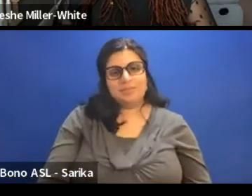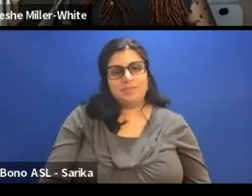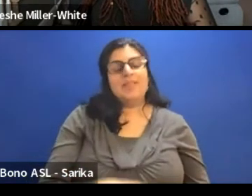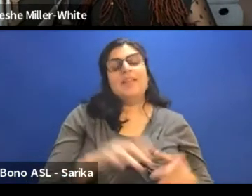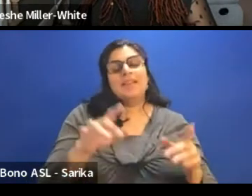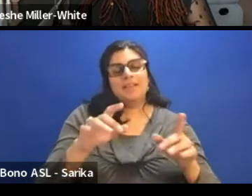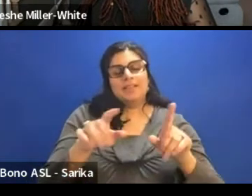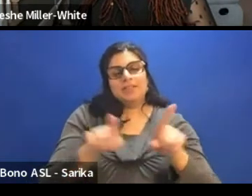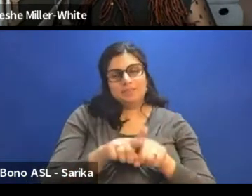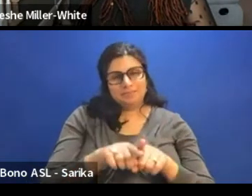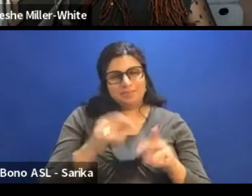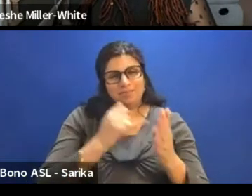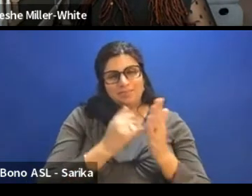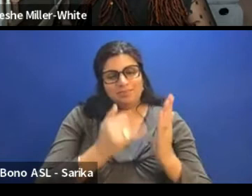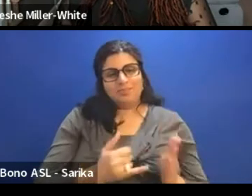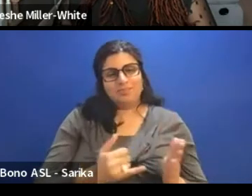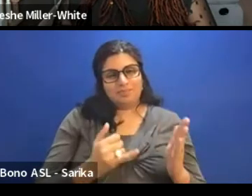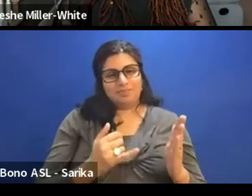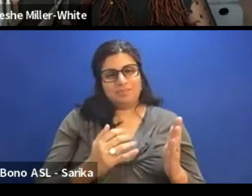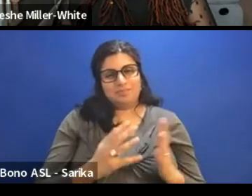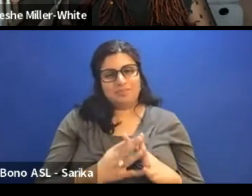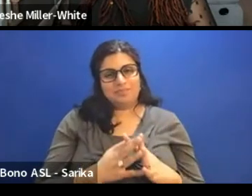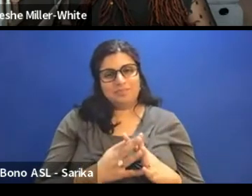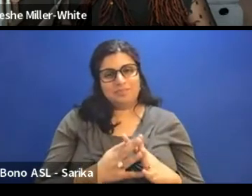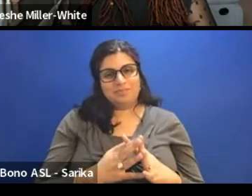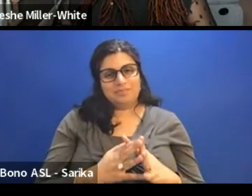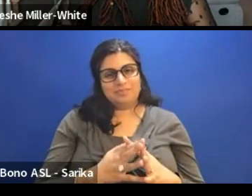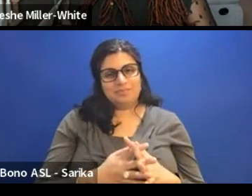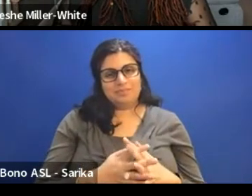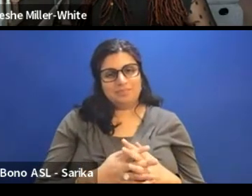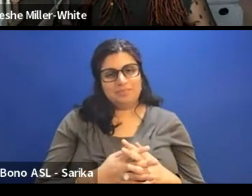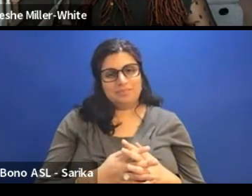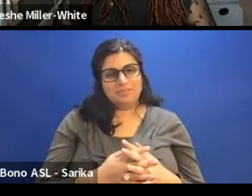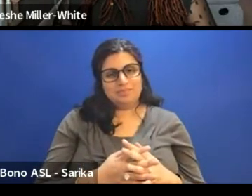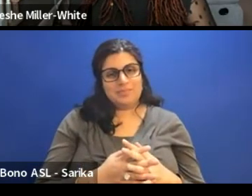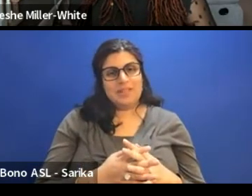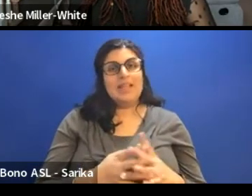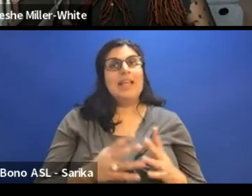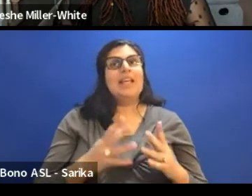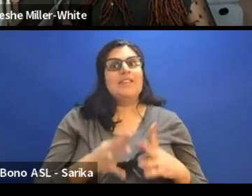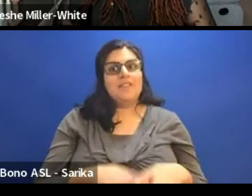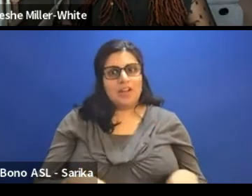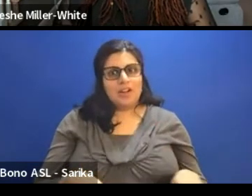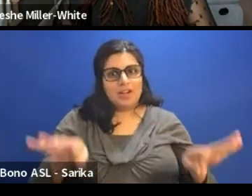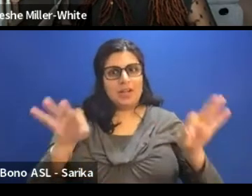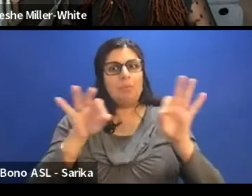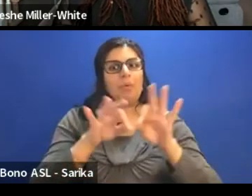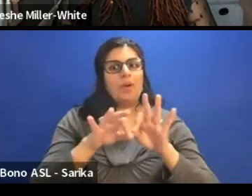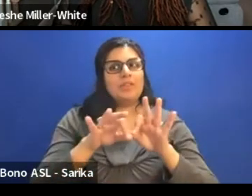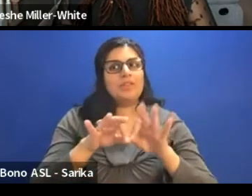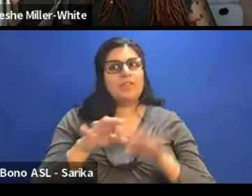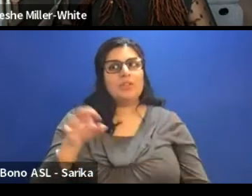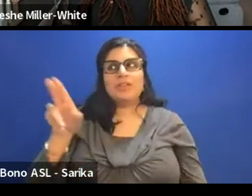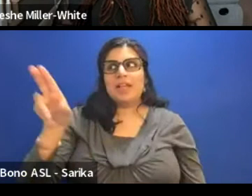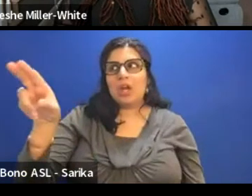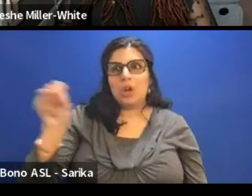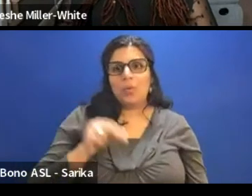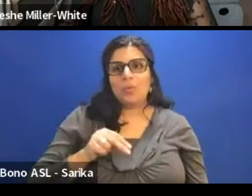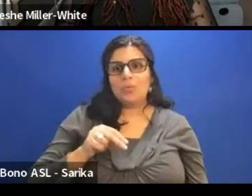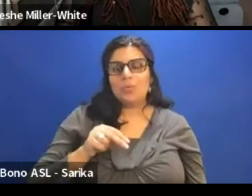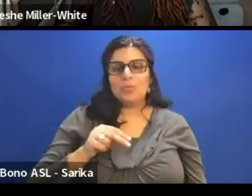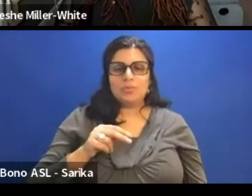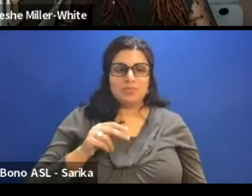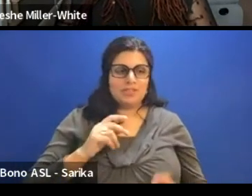artist, how important it is to just say no, to give yourself permission to